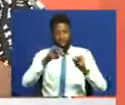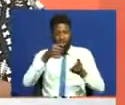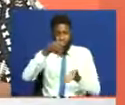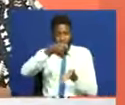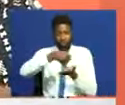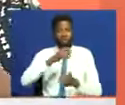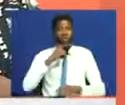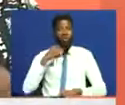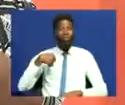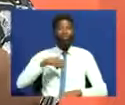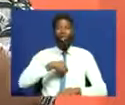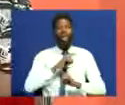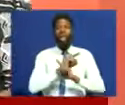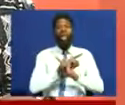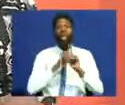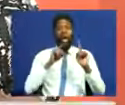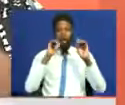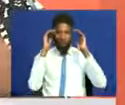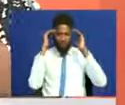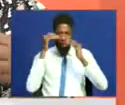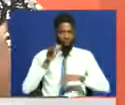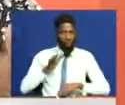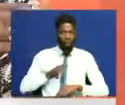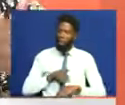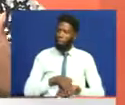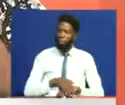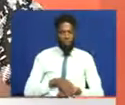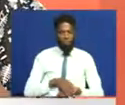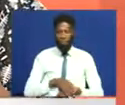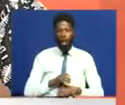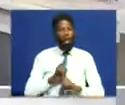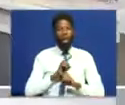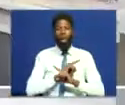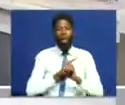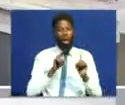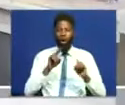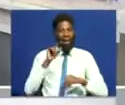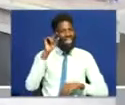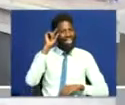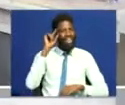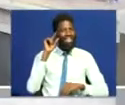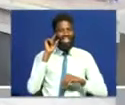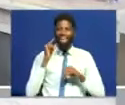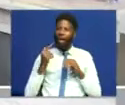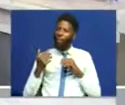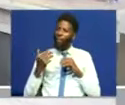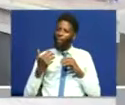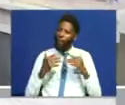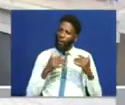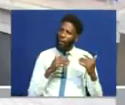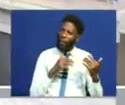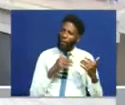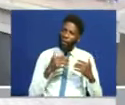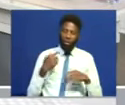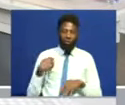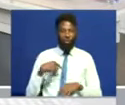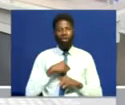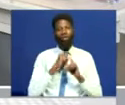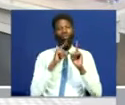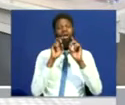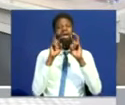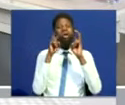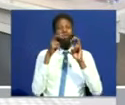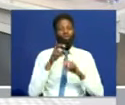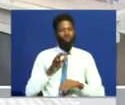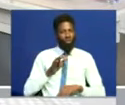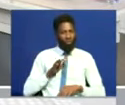are not going to center women in that conversation. Mm-hmm. It is not a gender war. This is, we are talking about issues of women. Mm-hmm. It means right